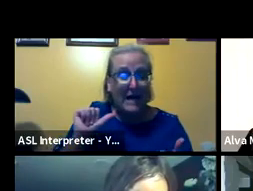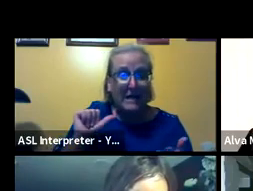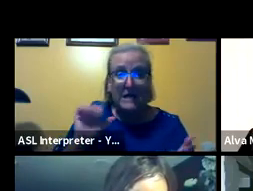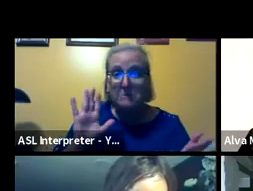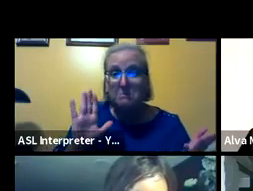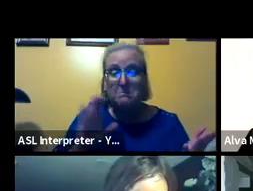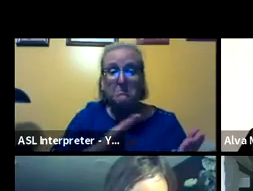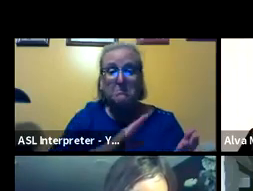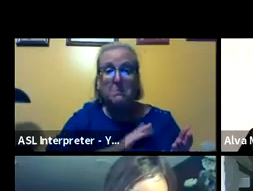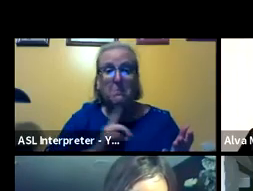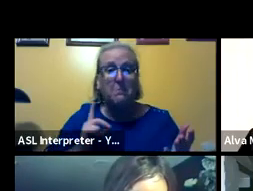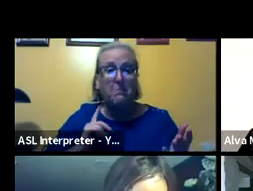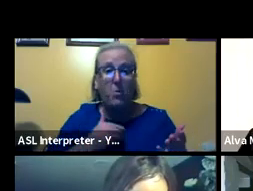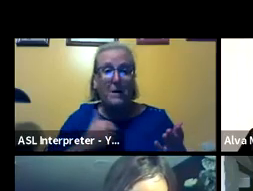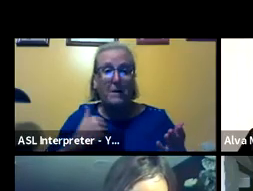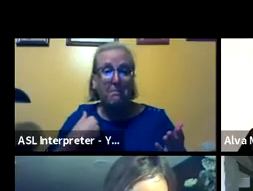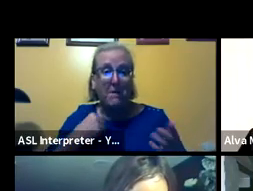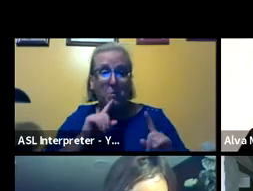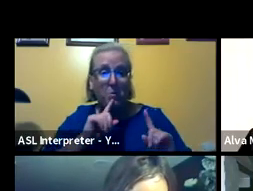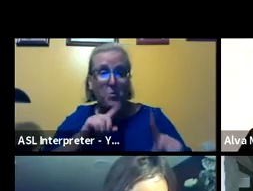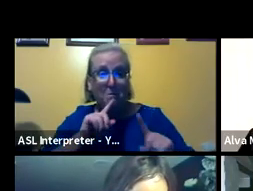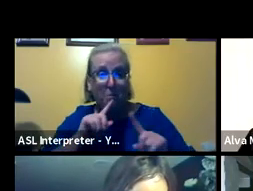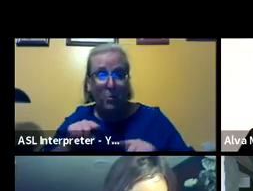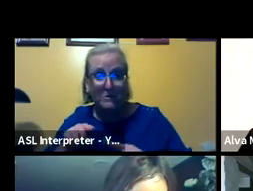Board member reports?